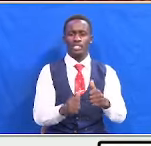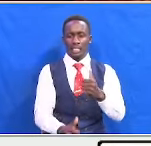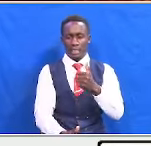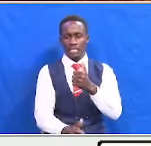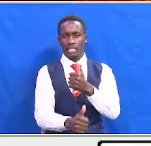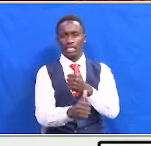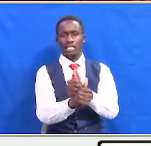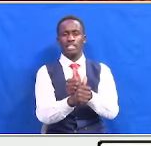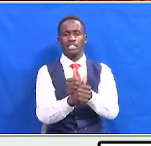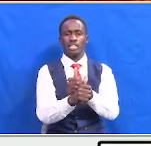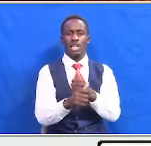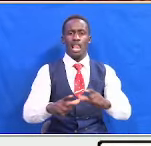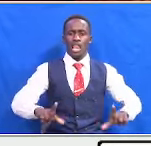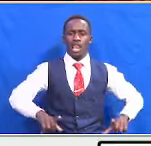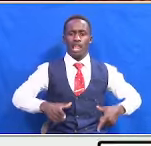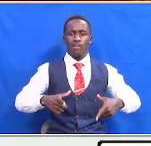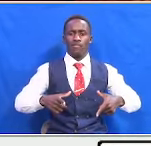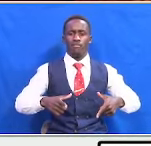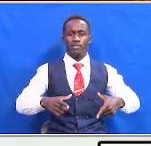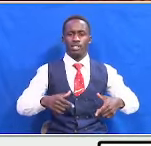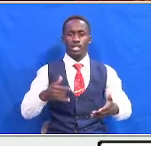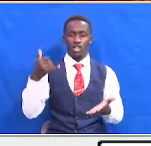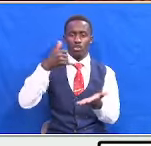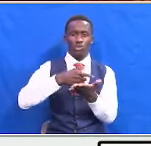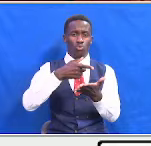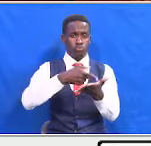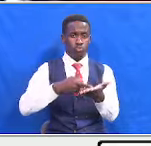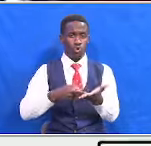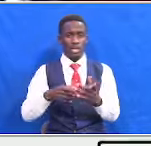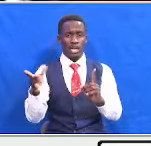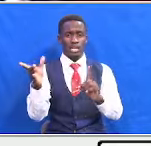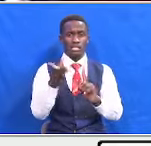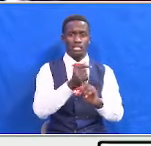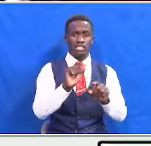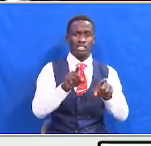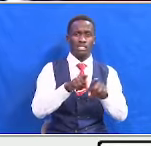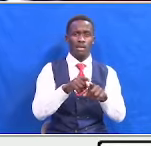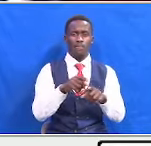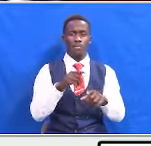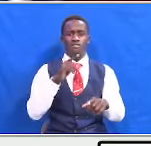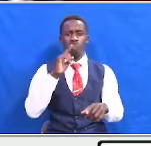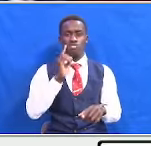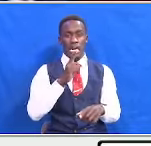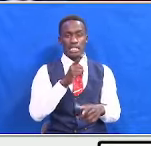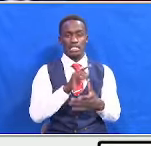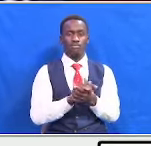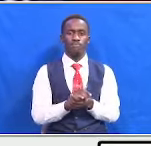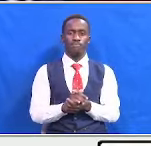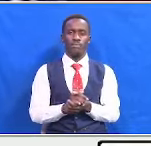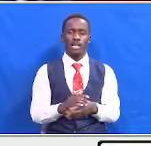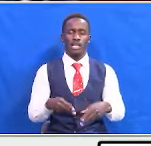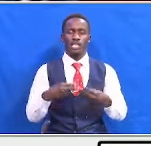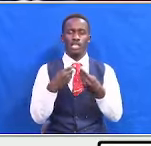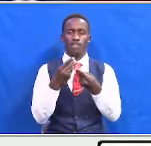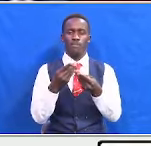person at risk, including disappearances and threats to life. Akitoa hotuba yake katika kikao cha pamoja